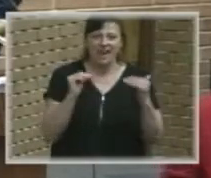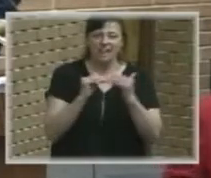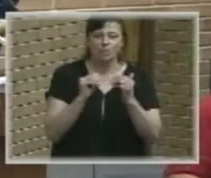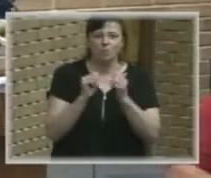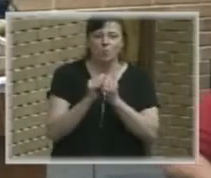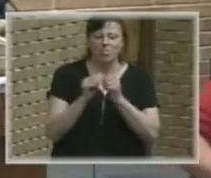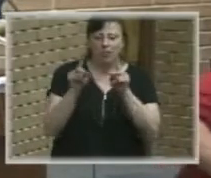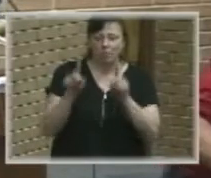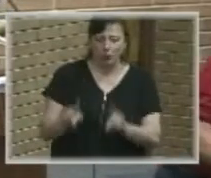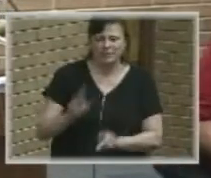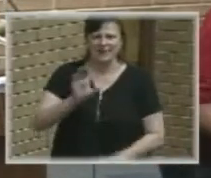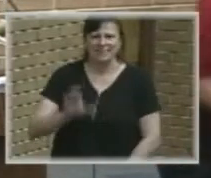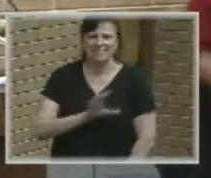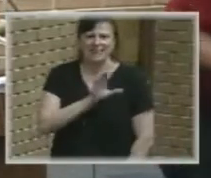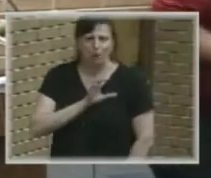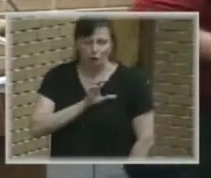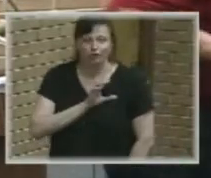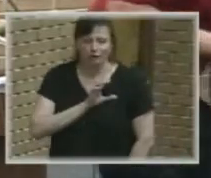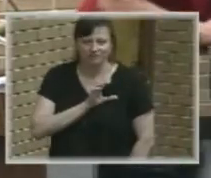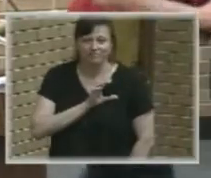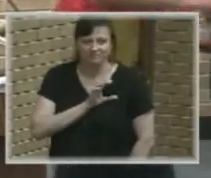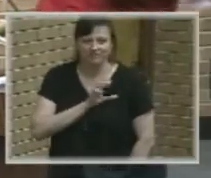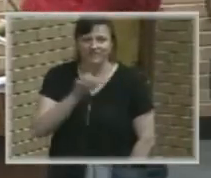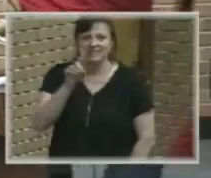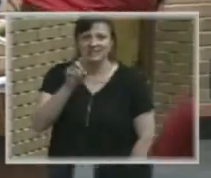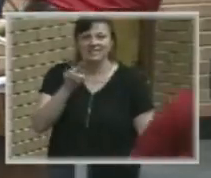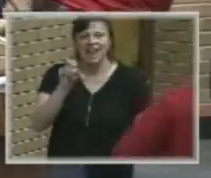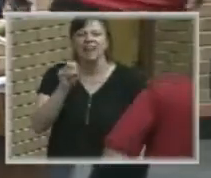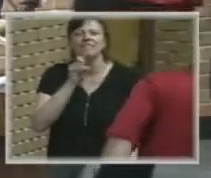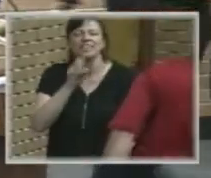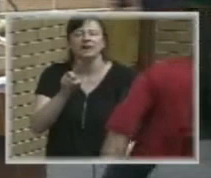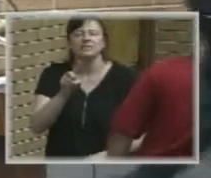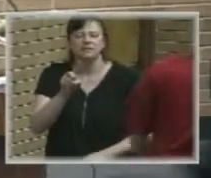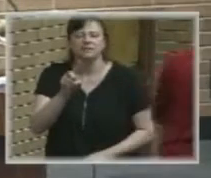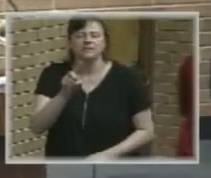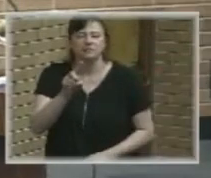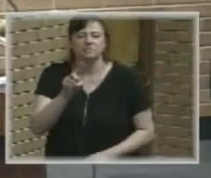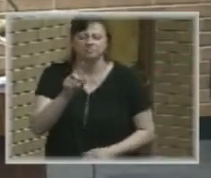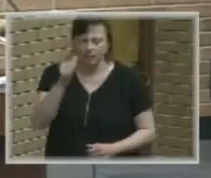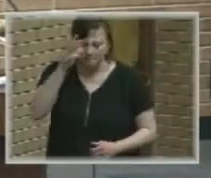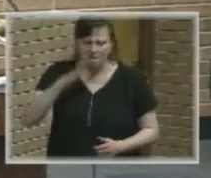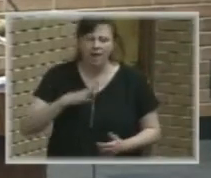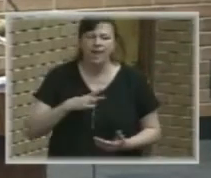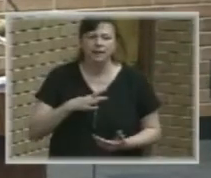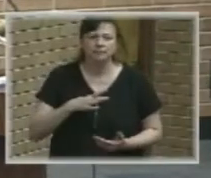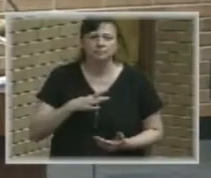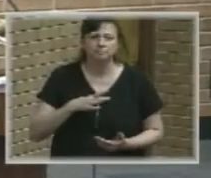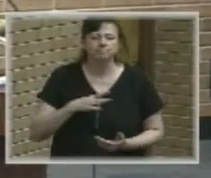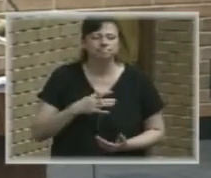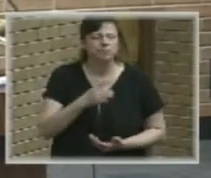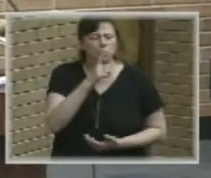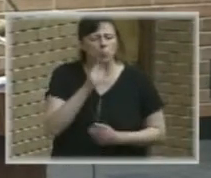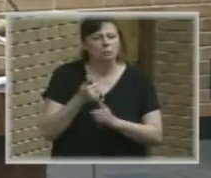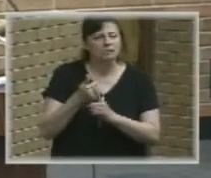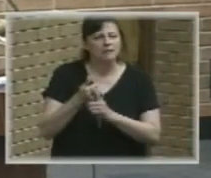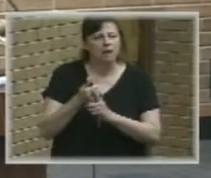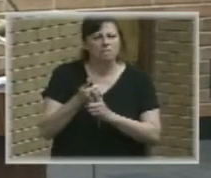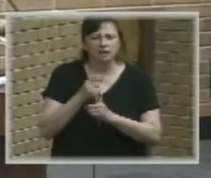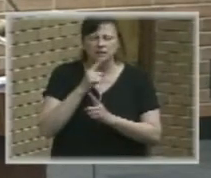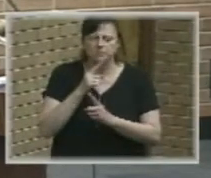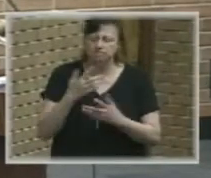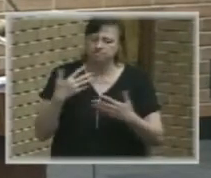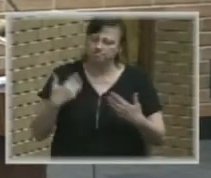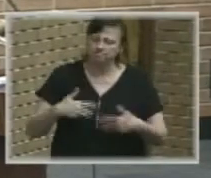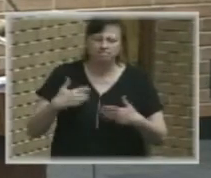person that Dave Cathaldi is. Dave Cathaldi is a man who is steeped